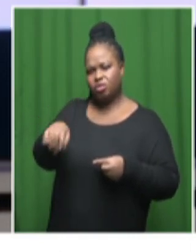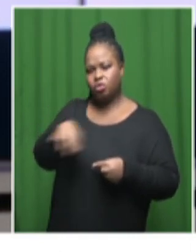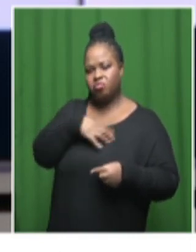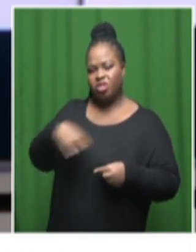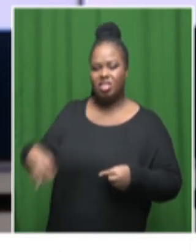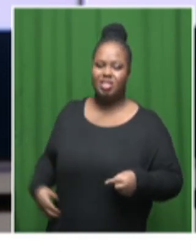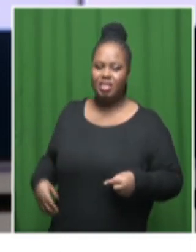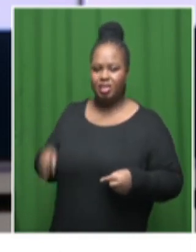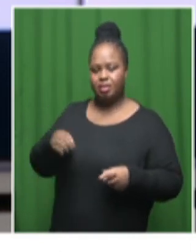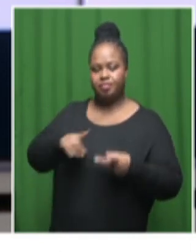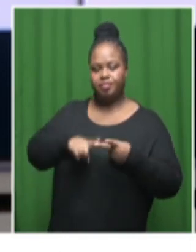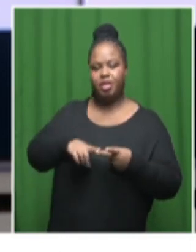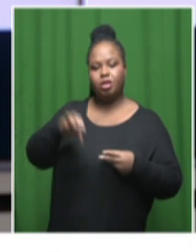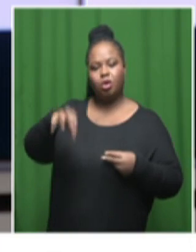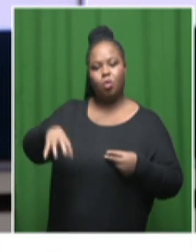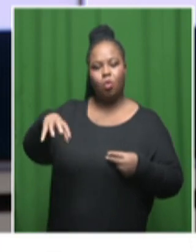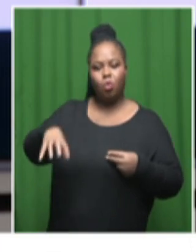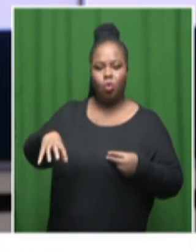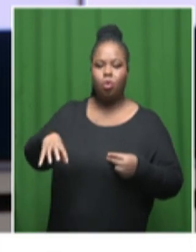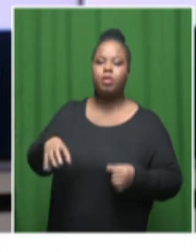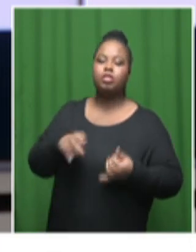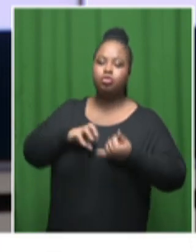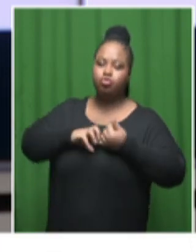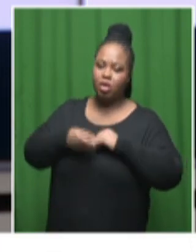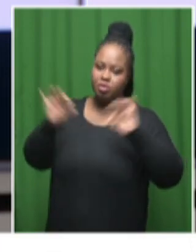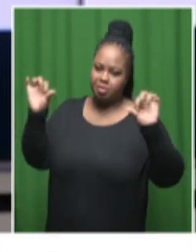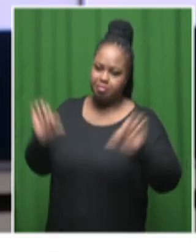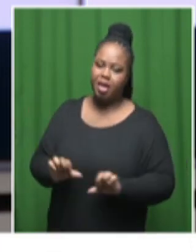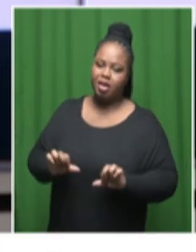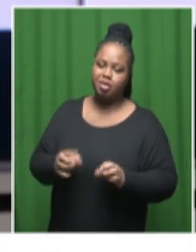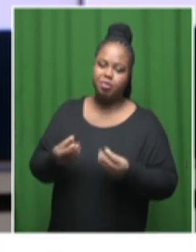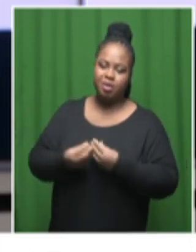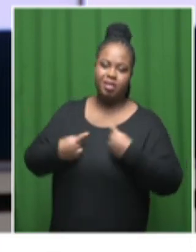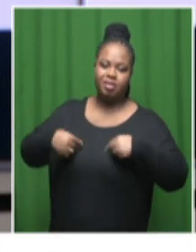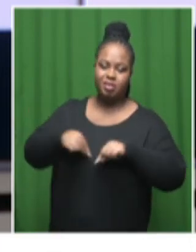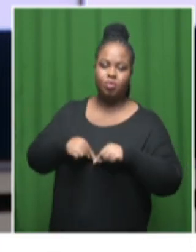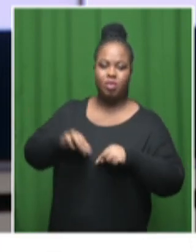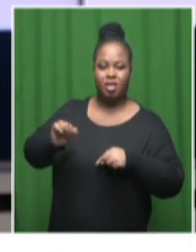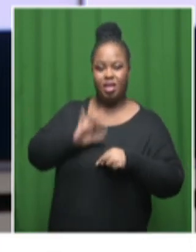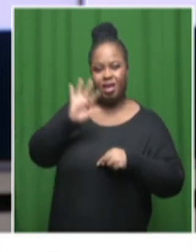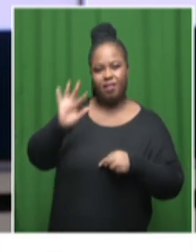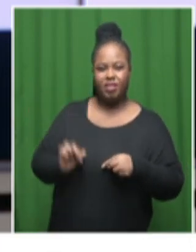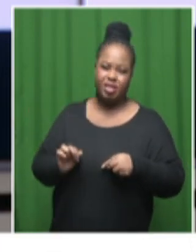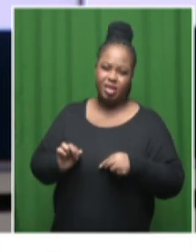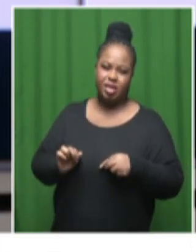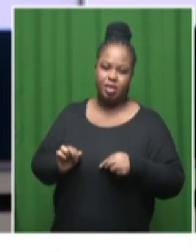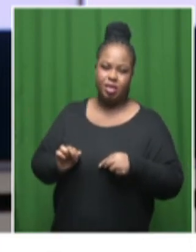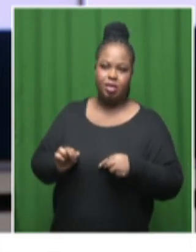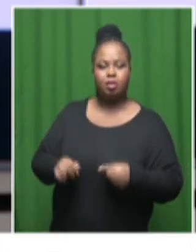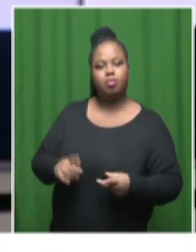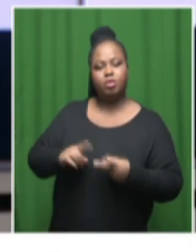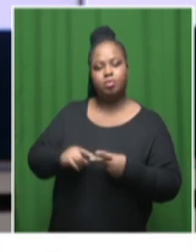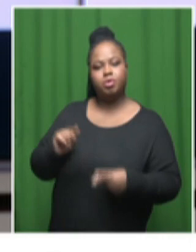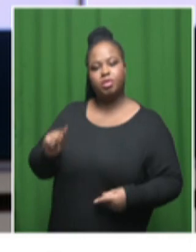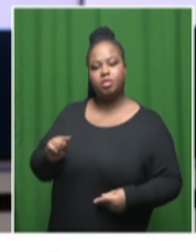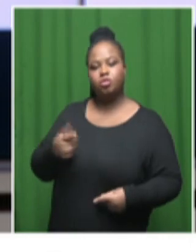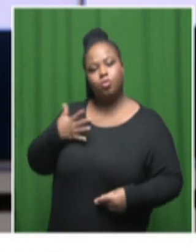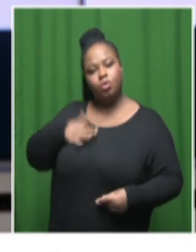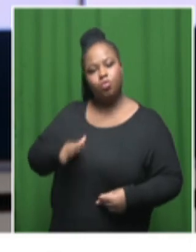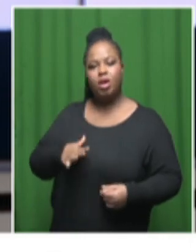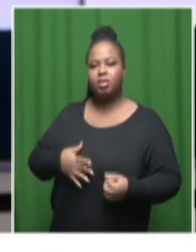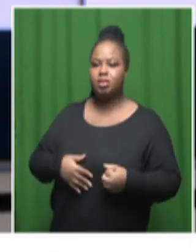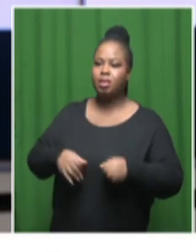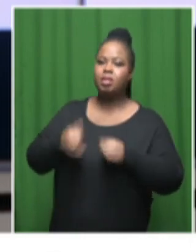and DRC is trying to come back to us as African Netball. And to me, we want to tap into a lot